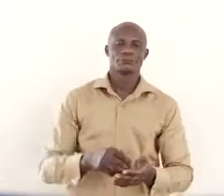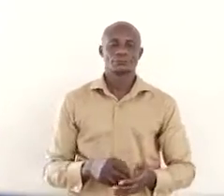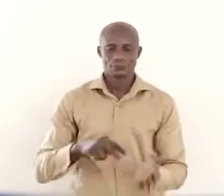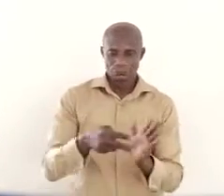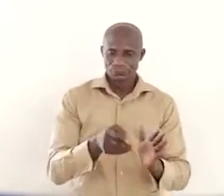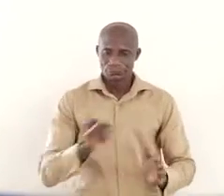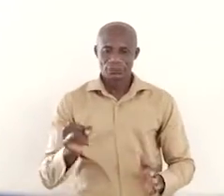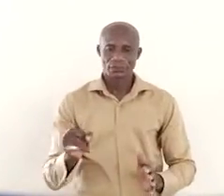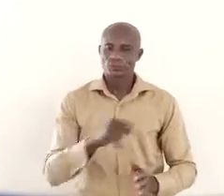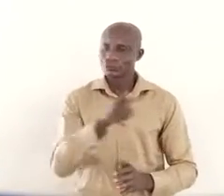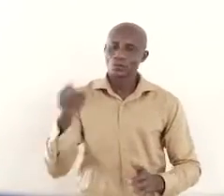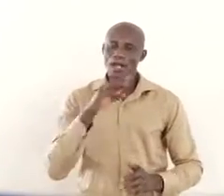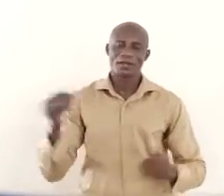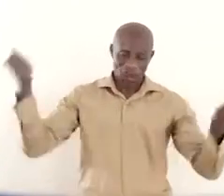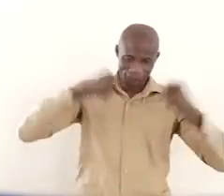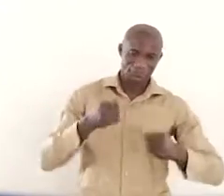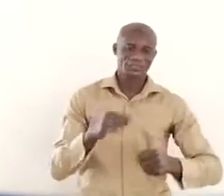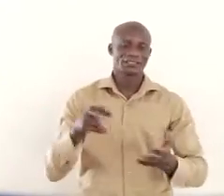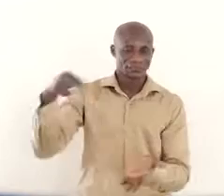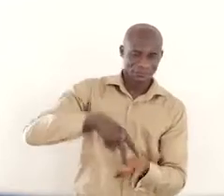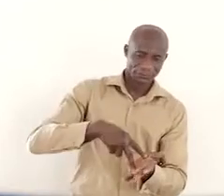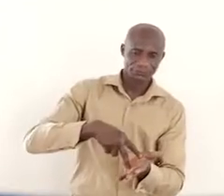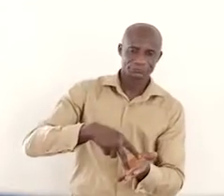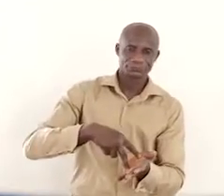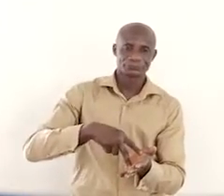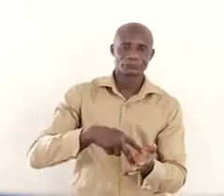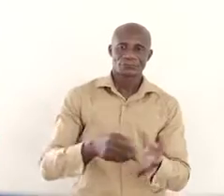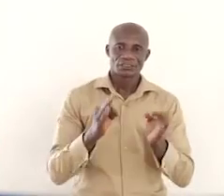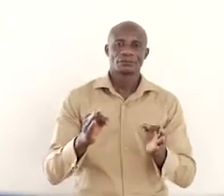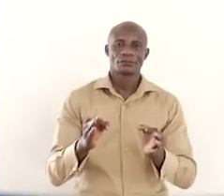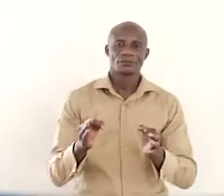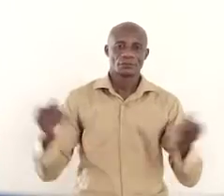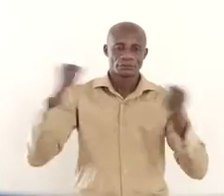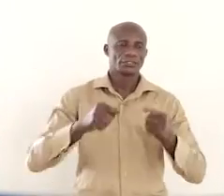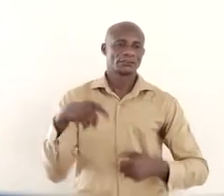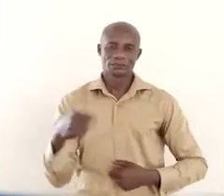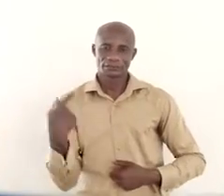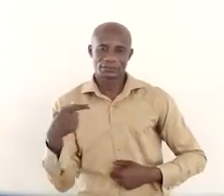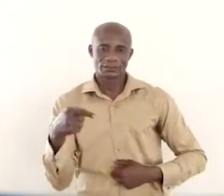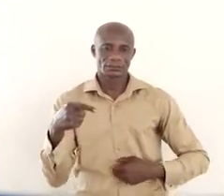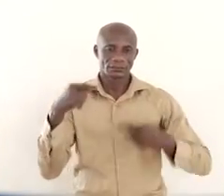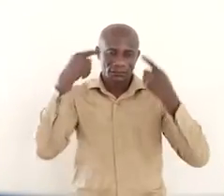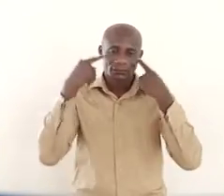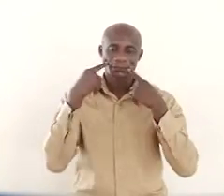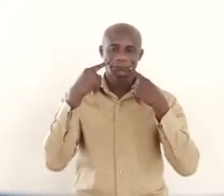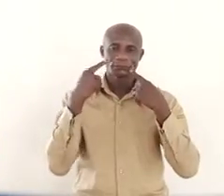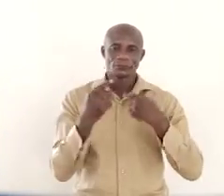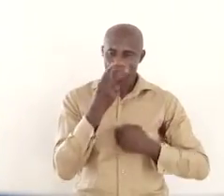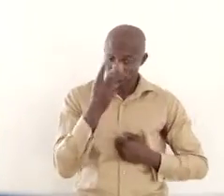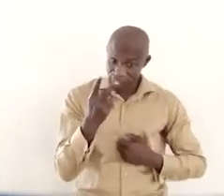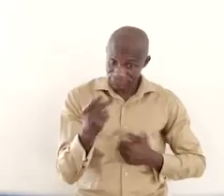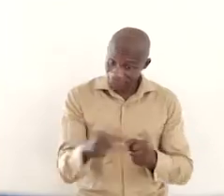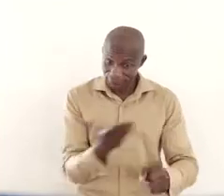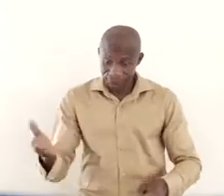resurrection. Meaning, you are wearing the resurrection. If you are wearing a green set of spectacles, you'll be